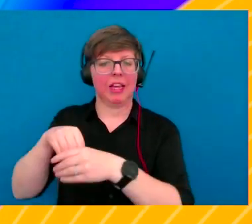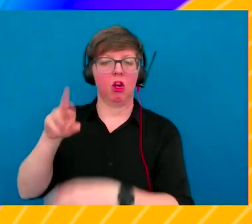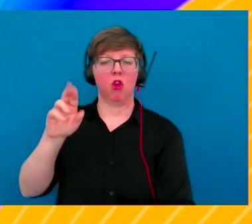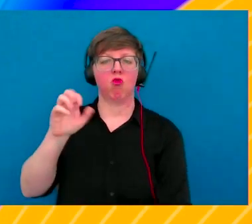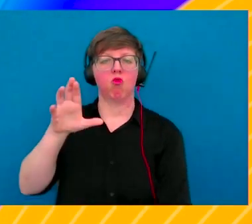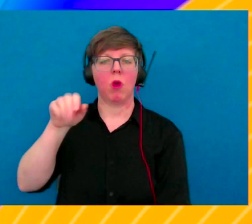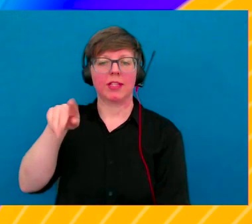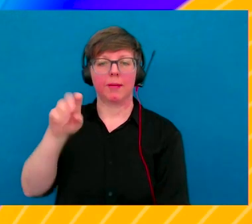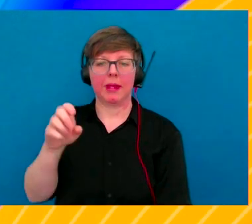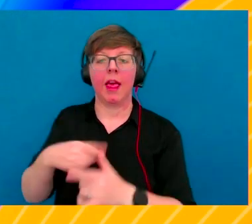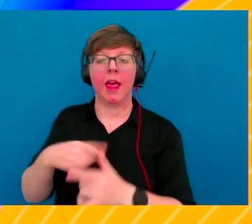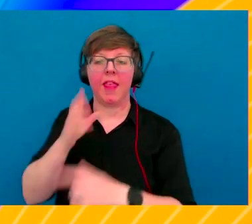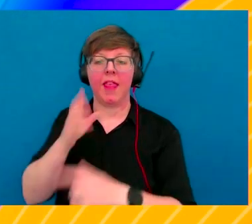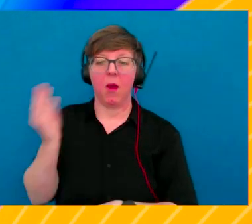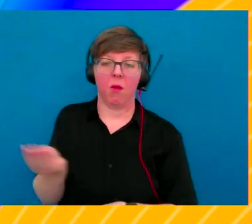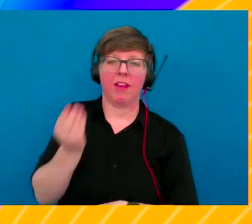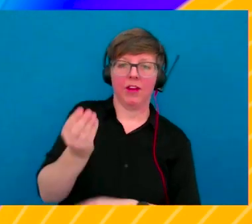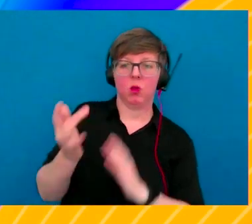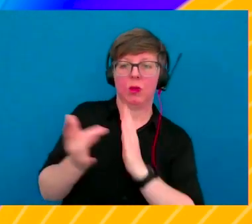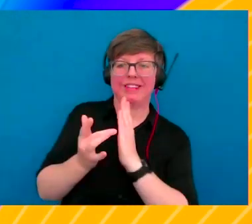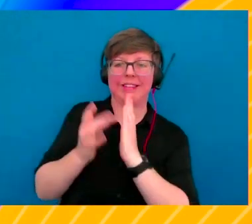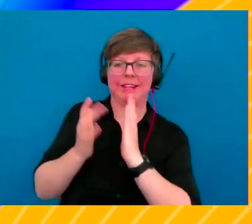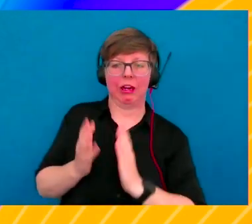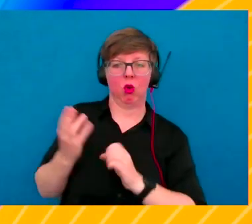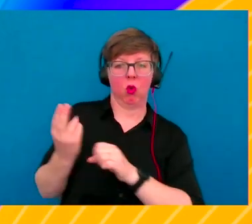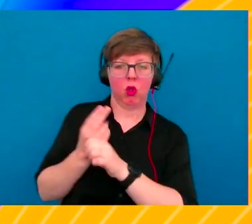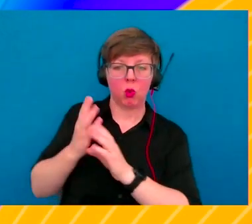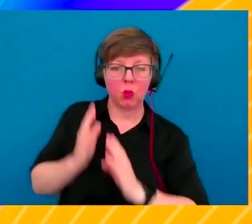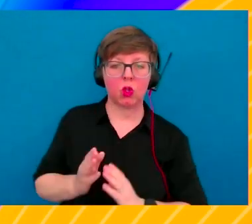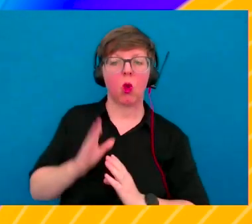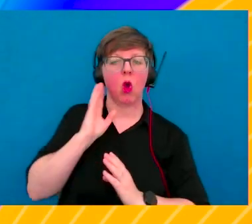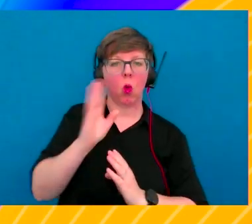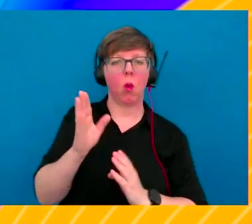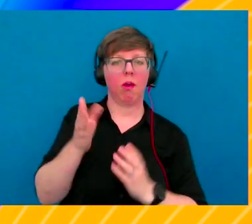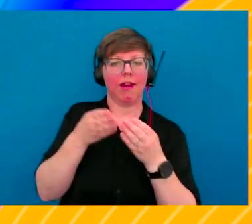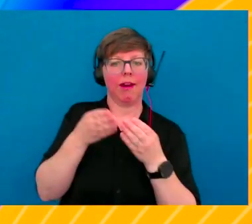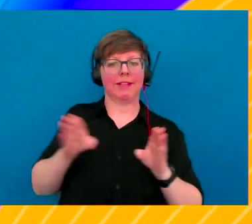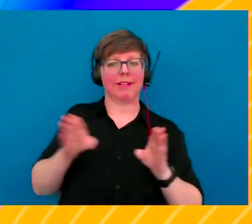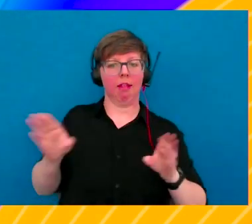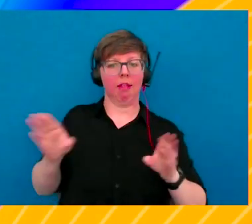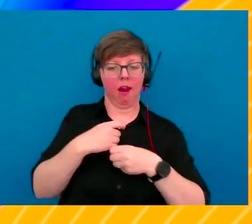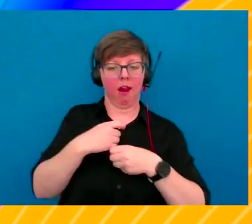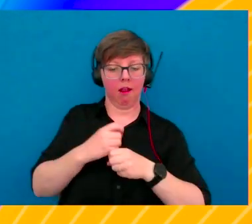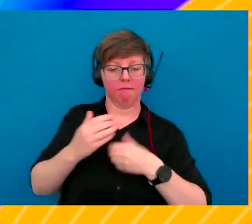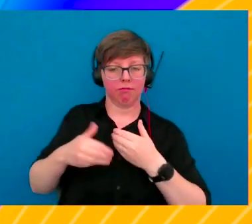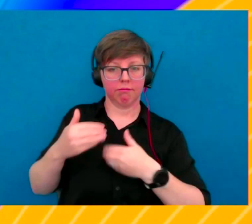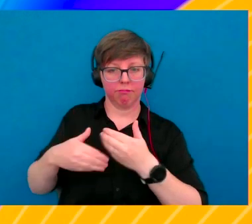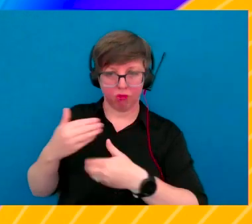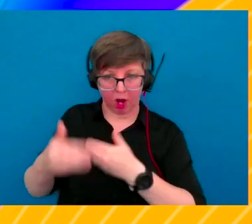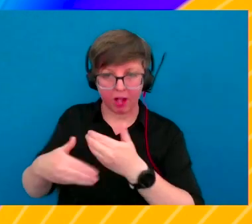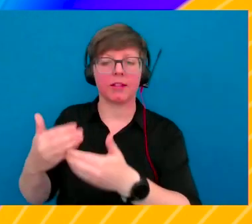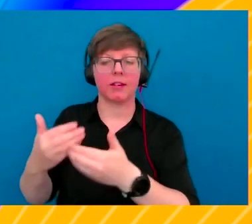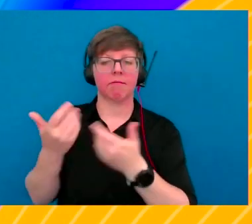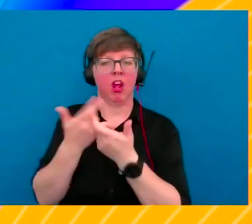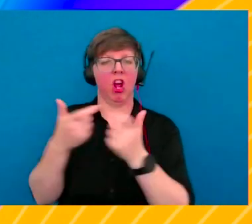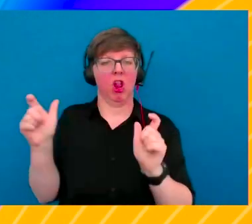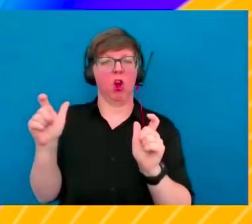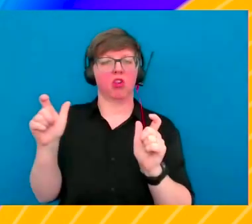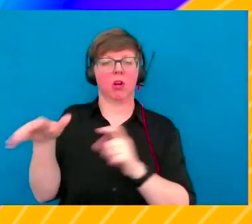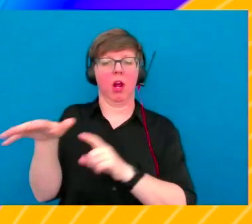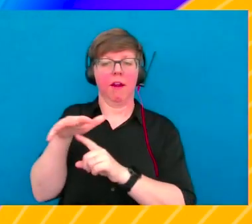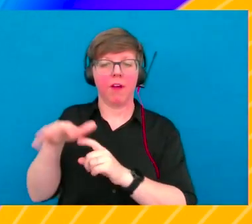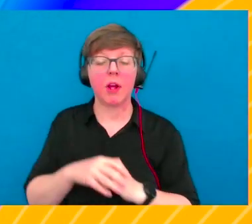process really large amounts of data in a production environment. And so what we've done is made it possible to use a DataBrew